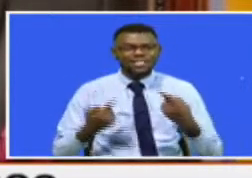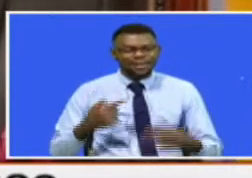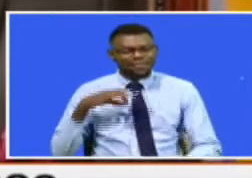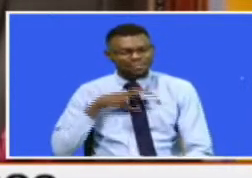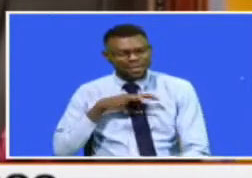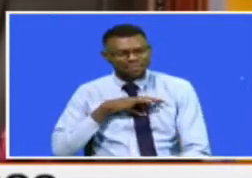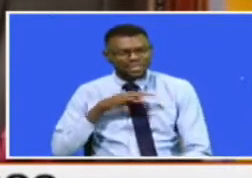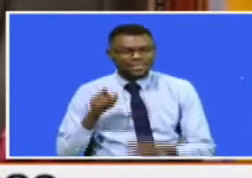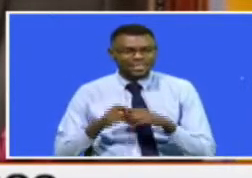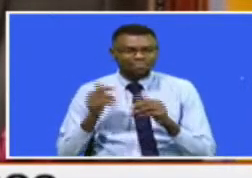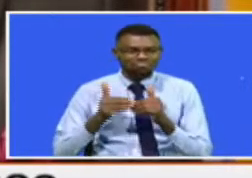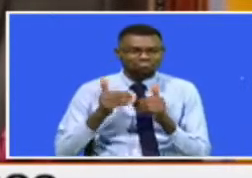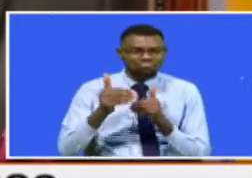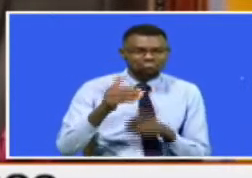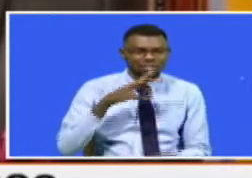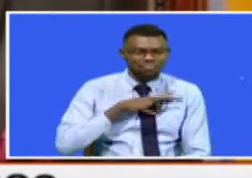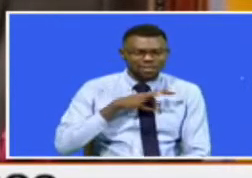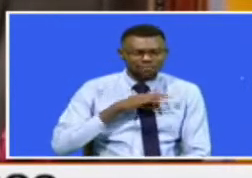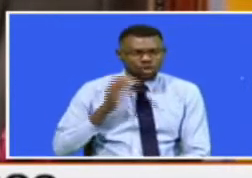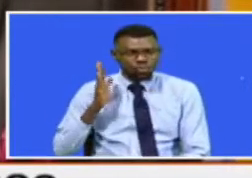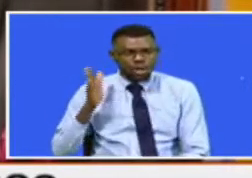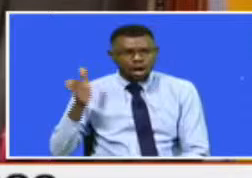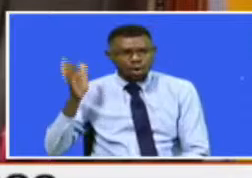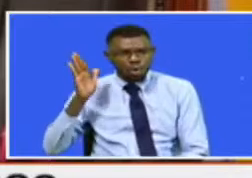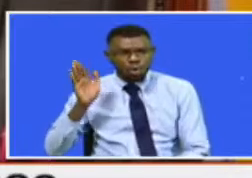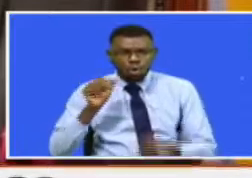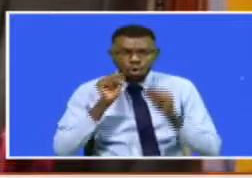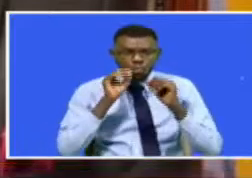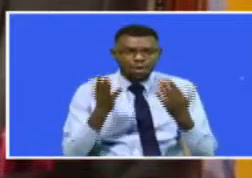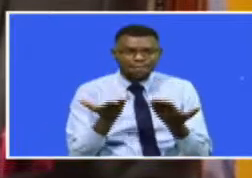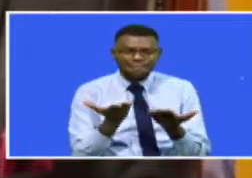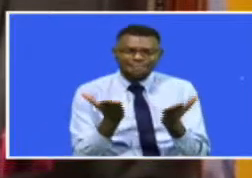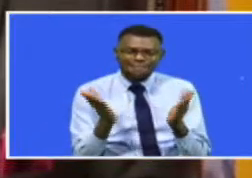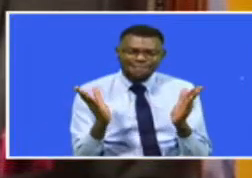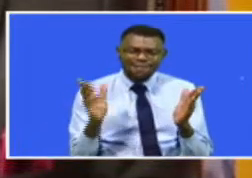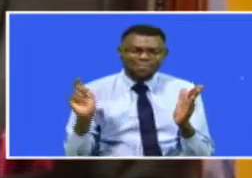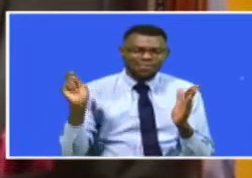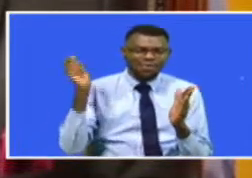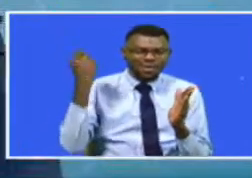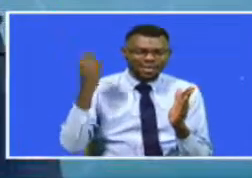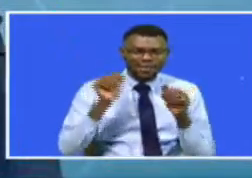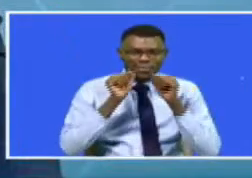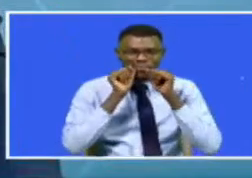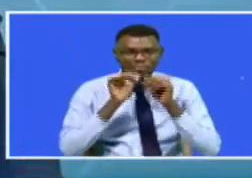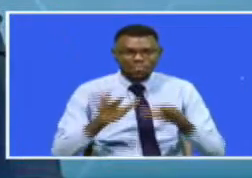and the generations to come. God bless you. God bless Kenya.